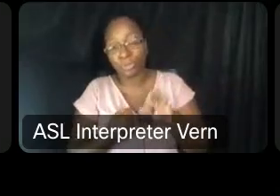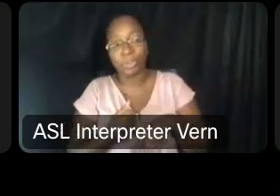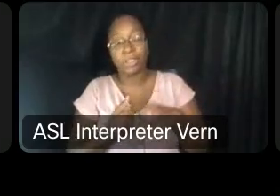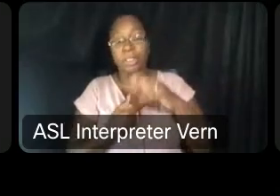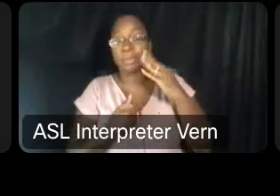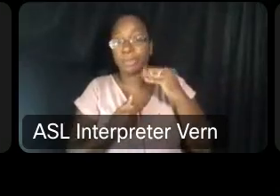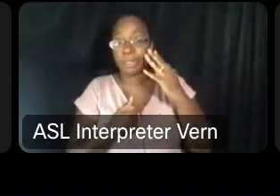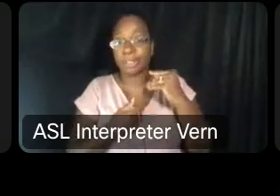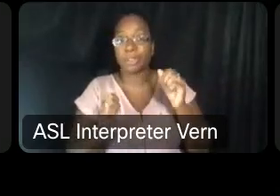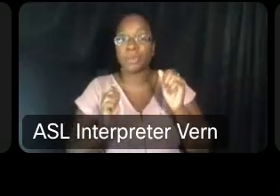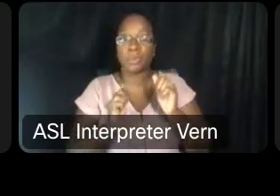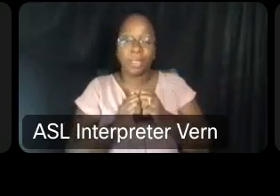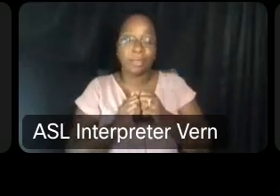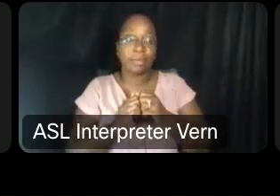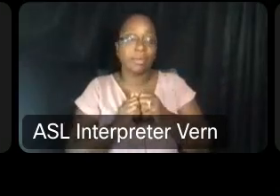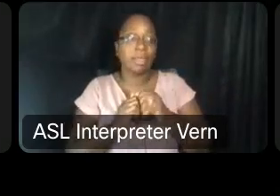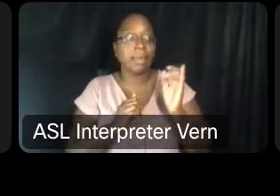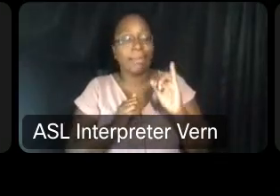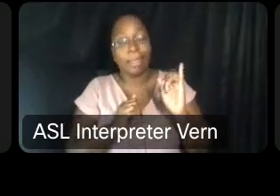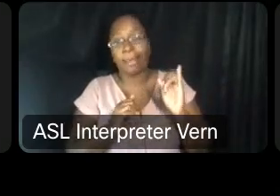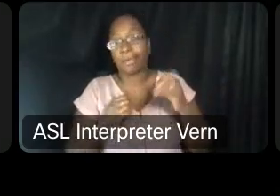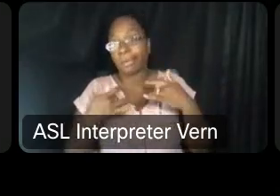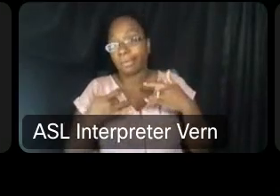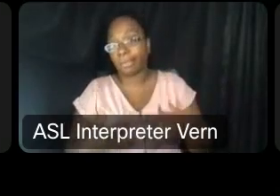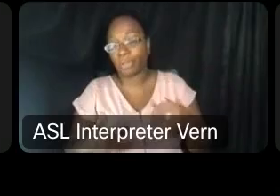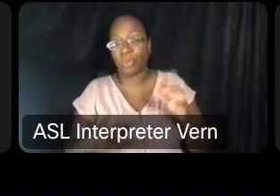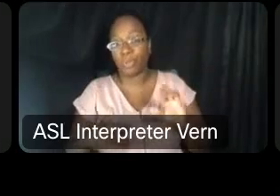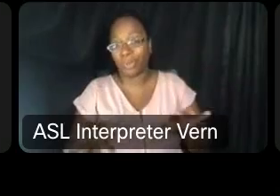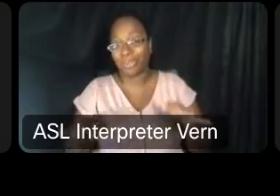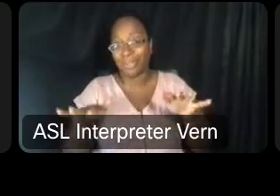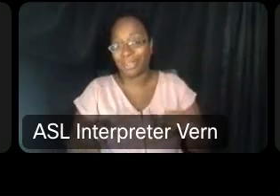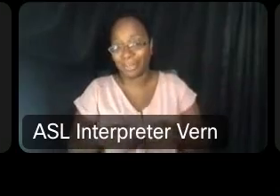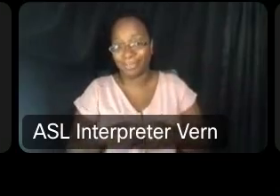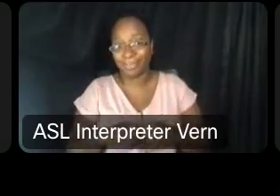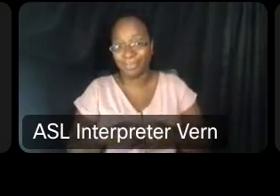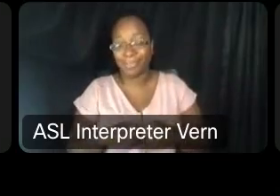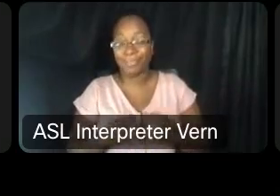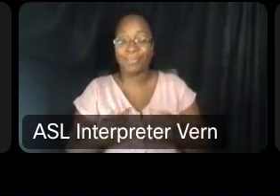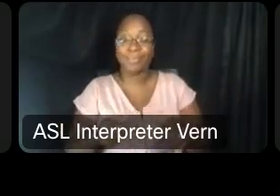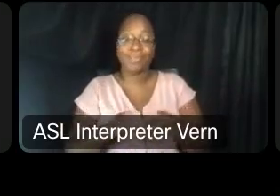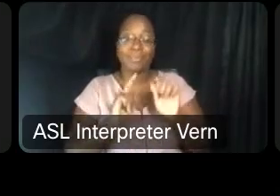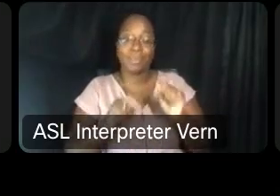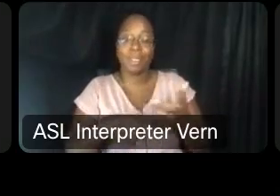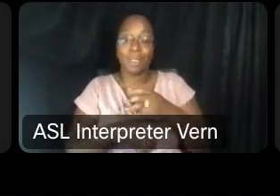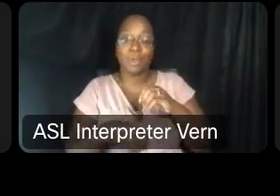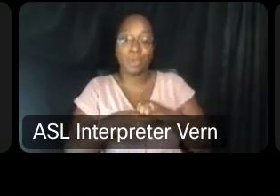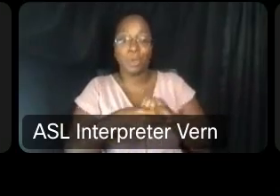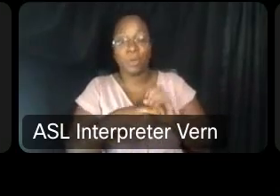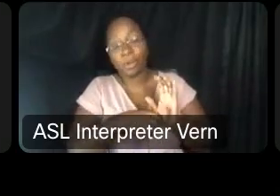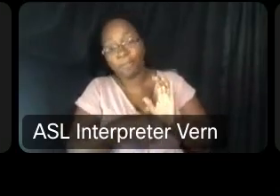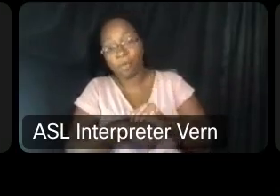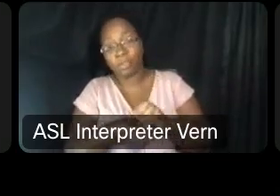experiences with, such as depression or anxiety. This can also include forcing the survivor to